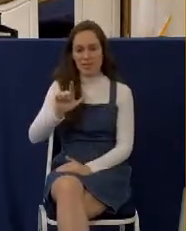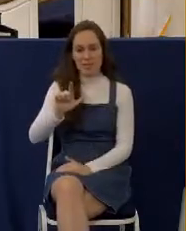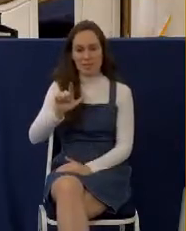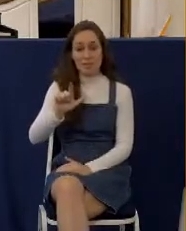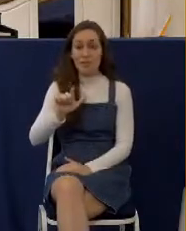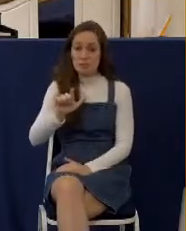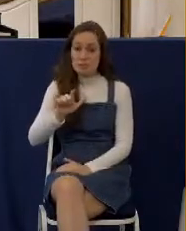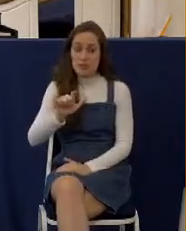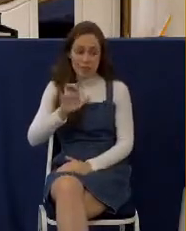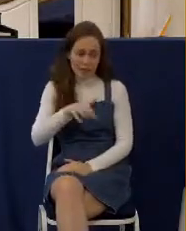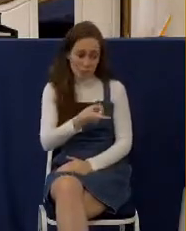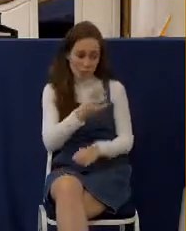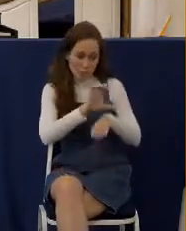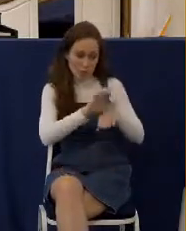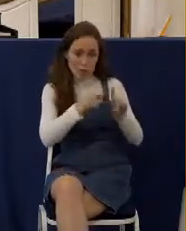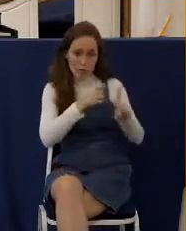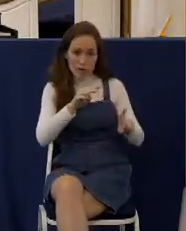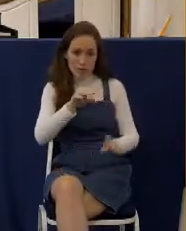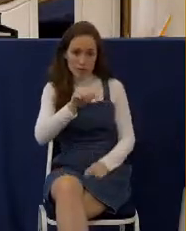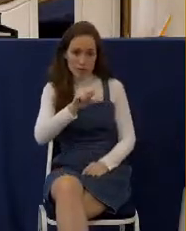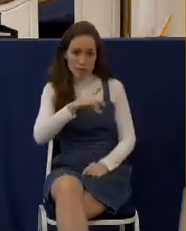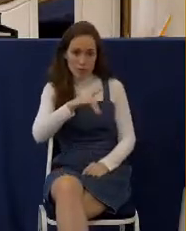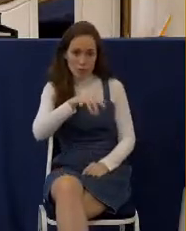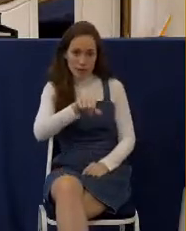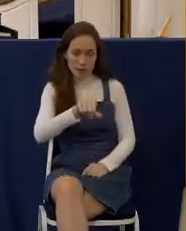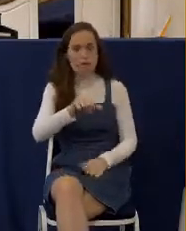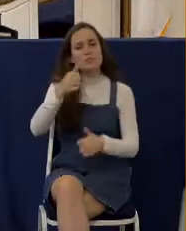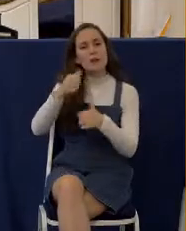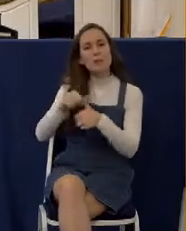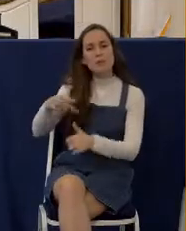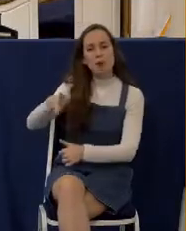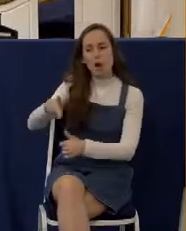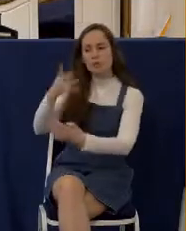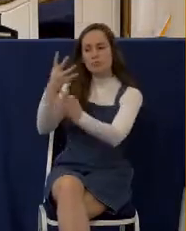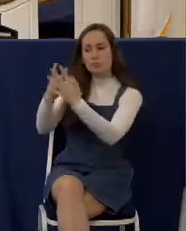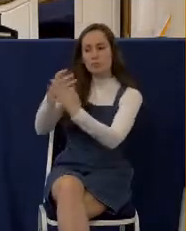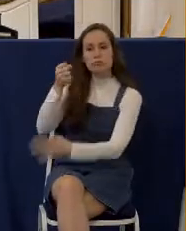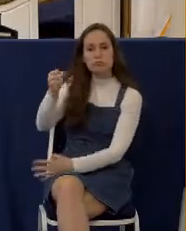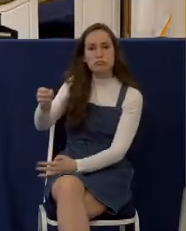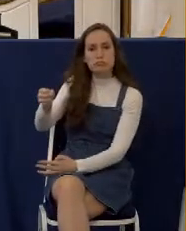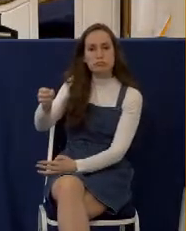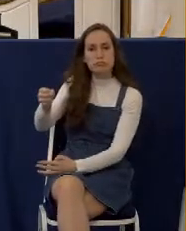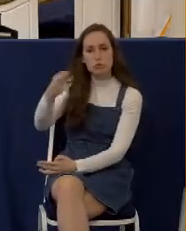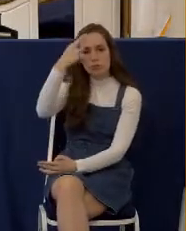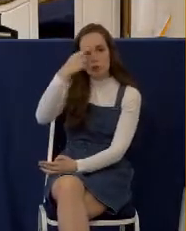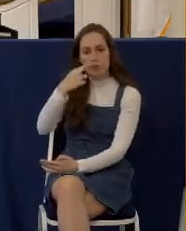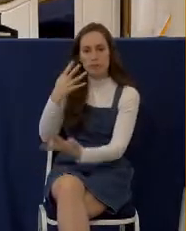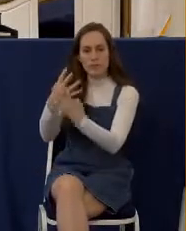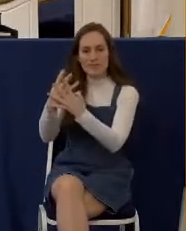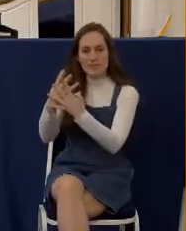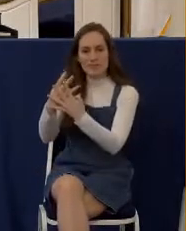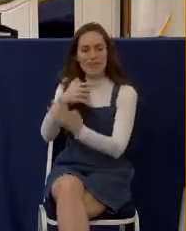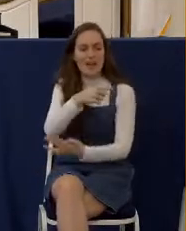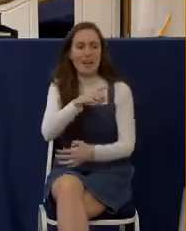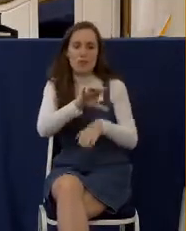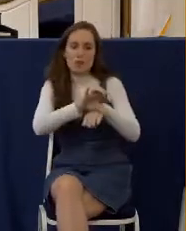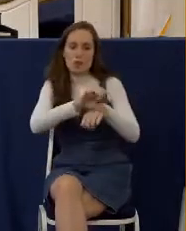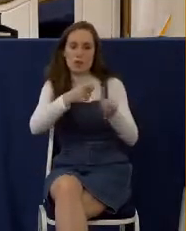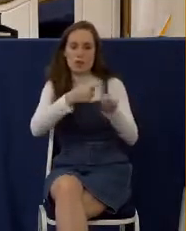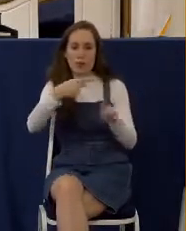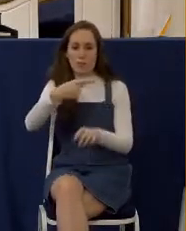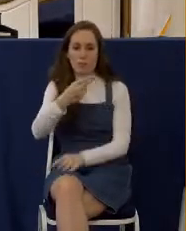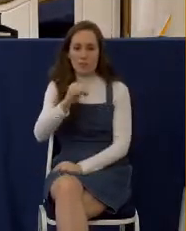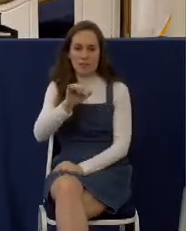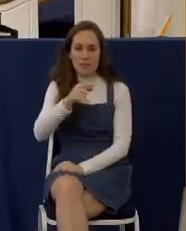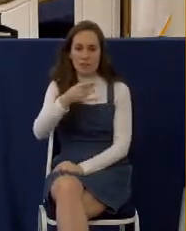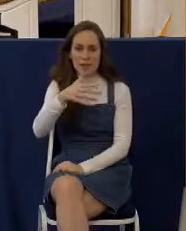in Macedonia. You remember when Paul was in a Roman prison and the church of Philippi loved Paul and they didn't know where he was. And finally, they found out that Paul was in a